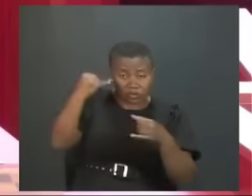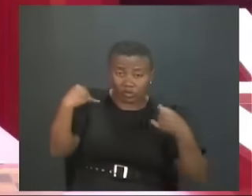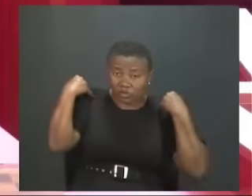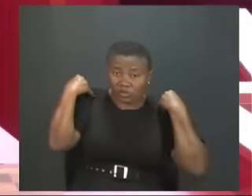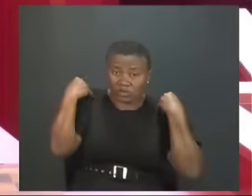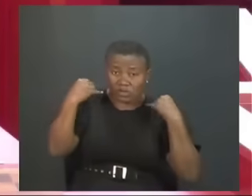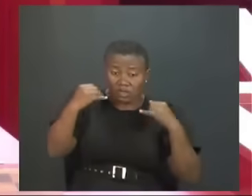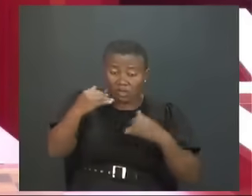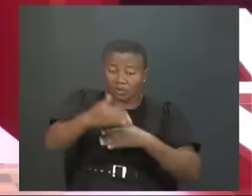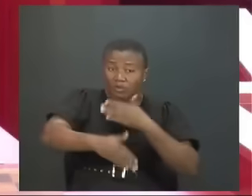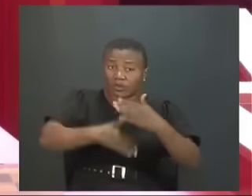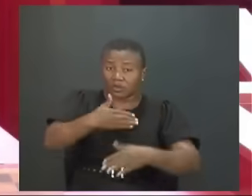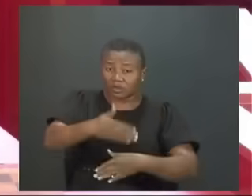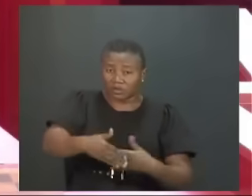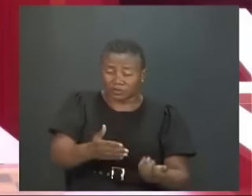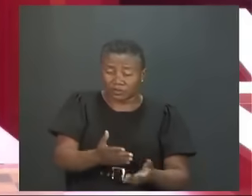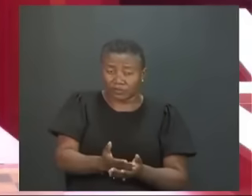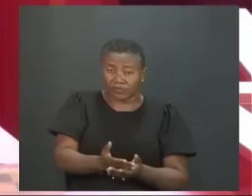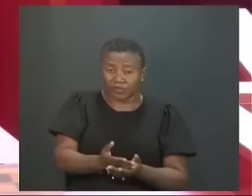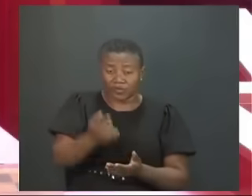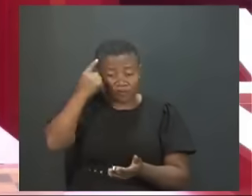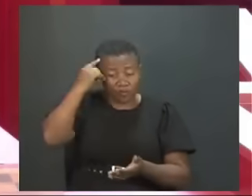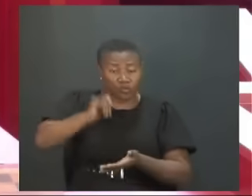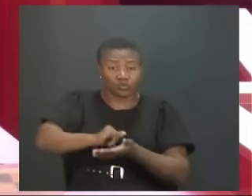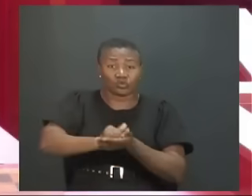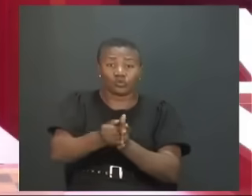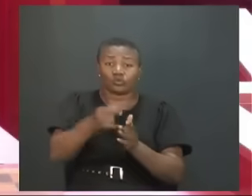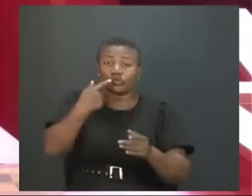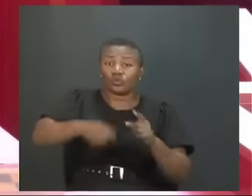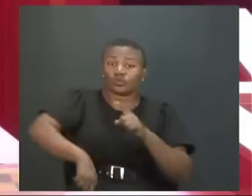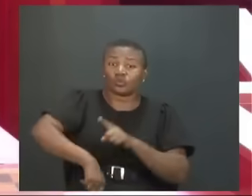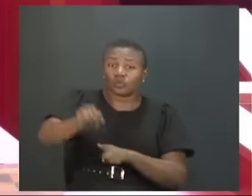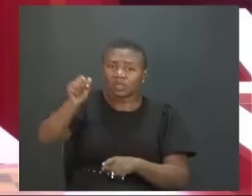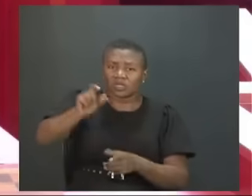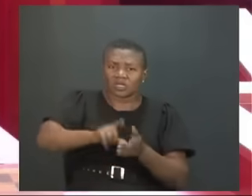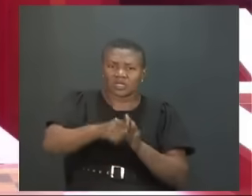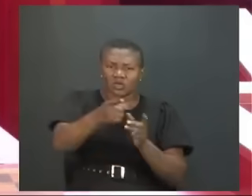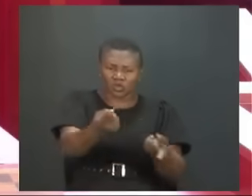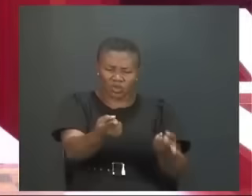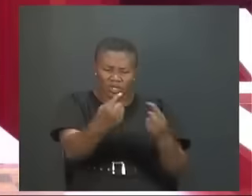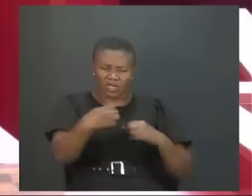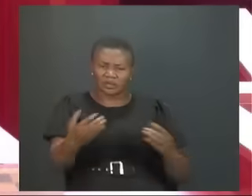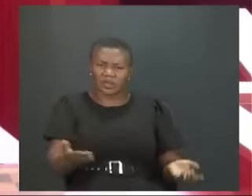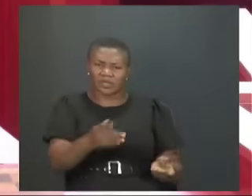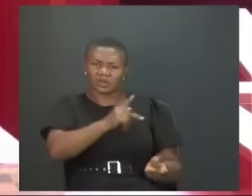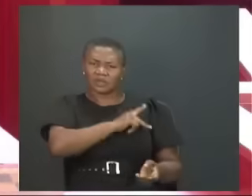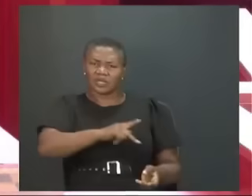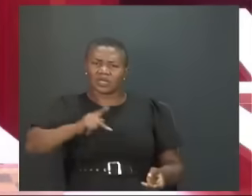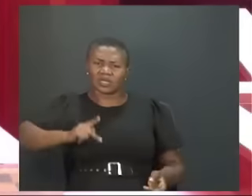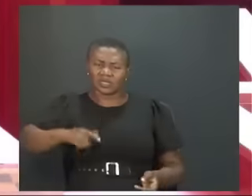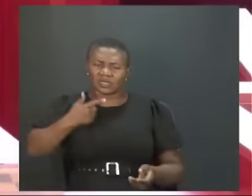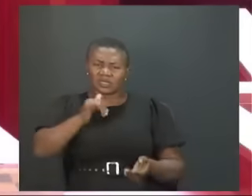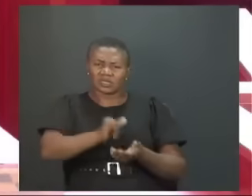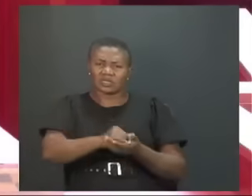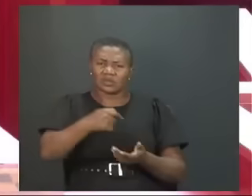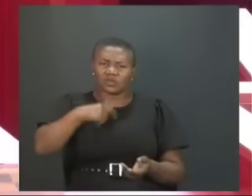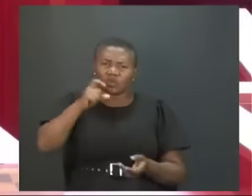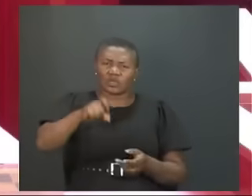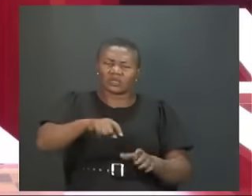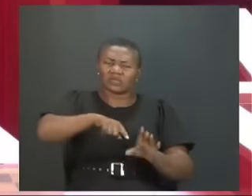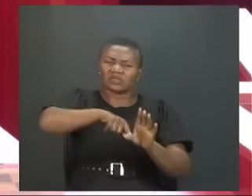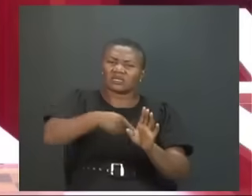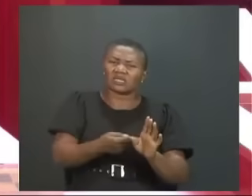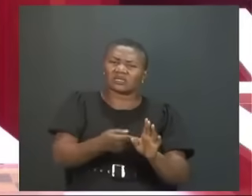or otherwise of those dismissed. Then you also come to this Parliament and say we should also start another process of determining the rights or